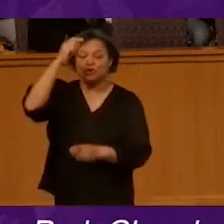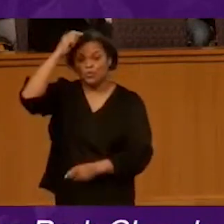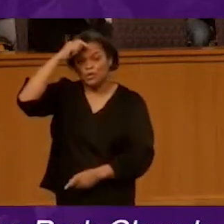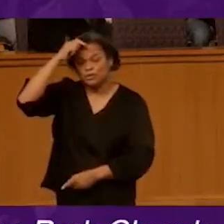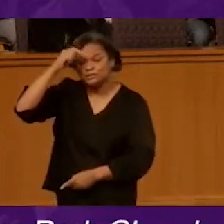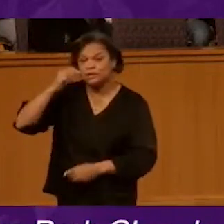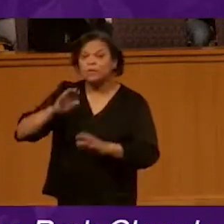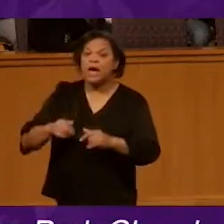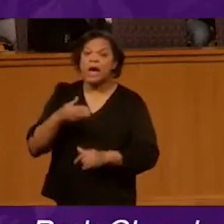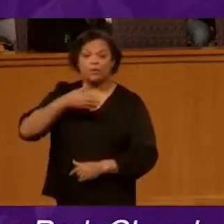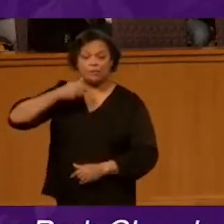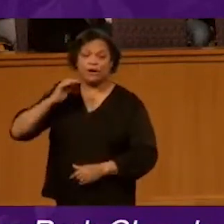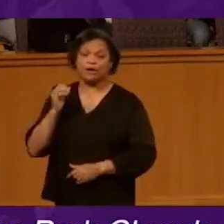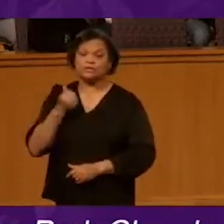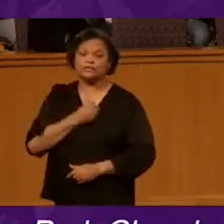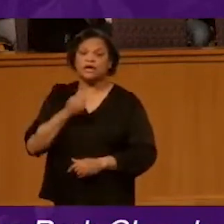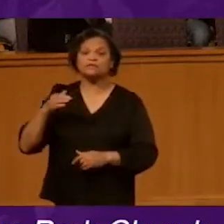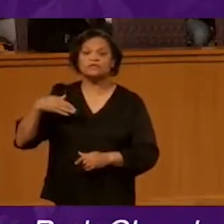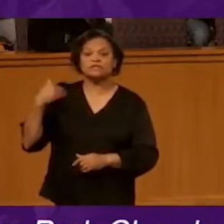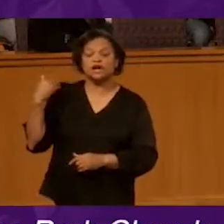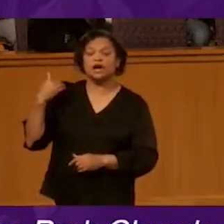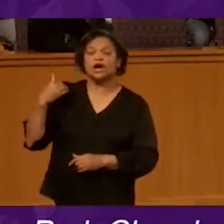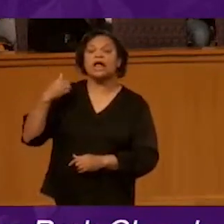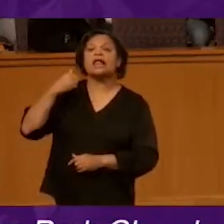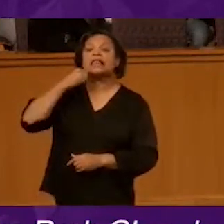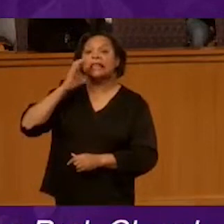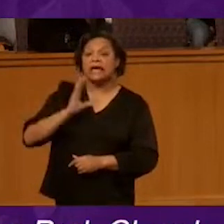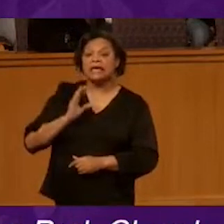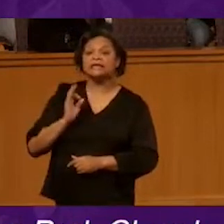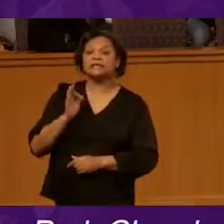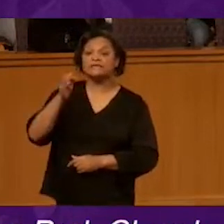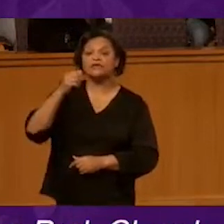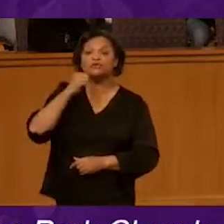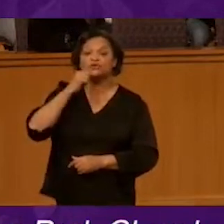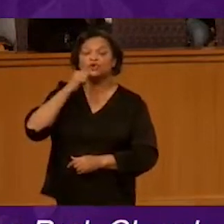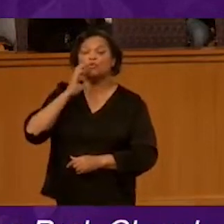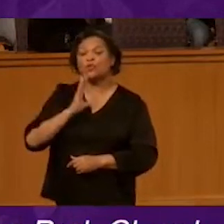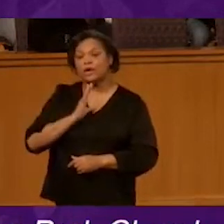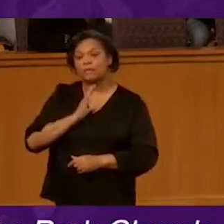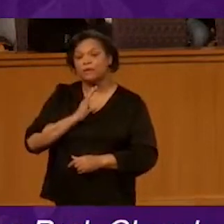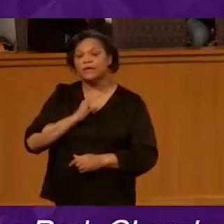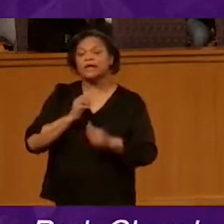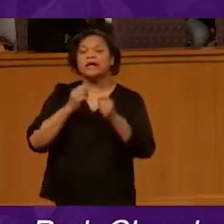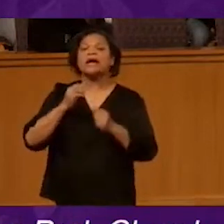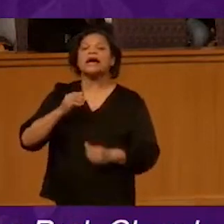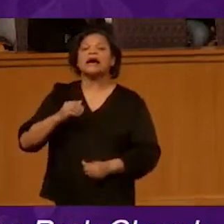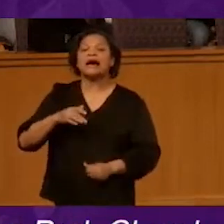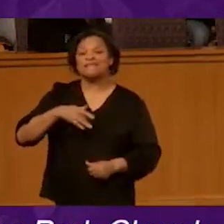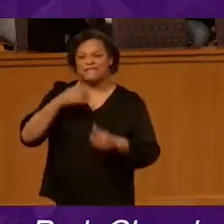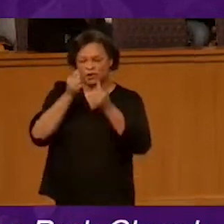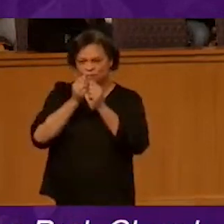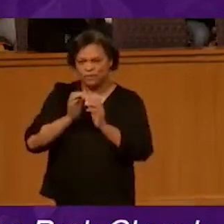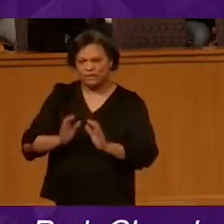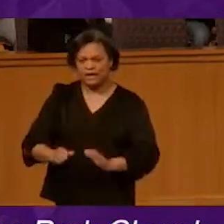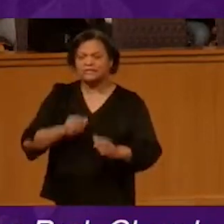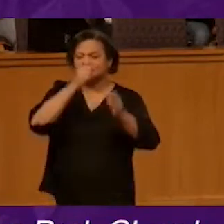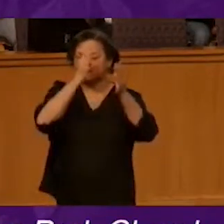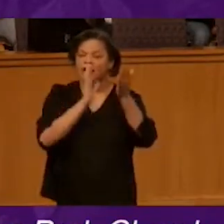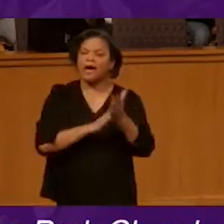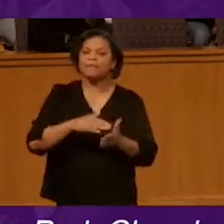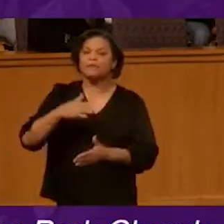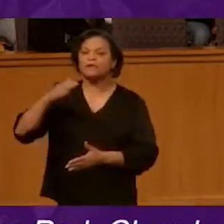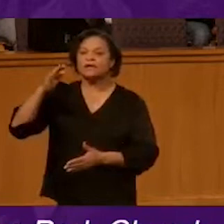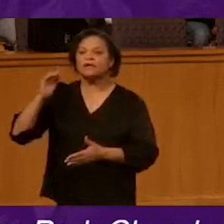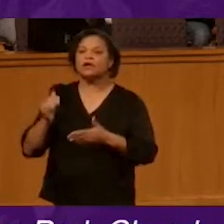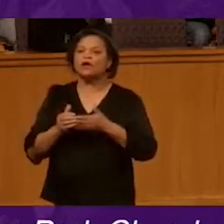young ladies and future women. So I'm super blessed to have someone like her that I can look up to. To God be the glory. Our